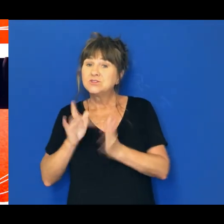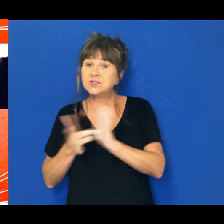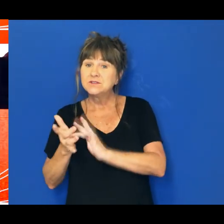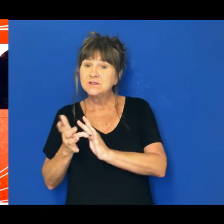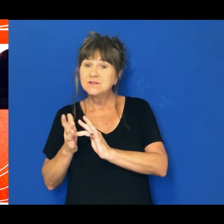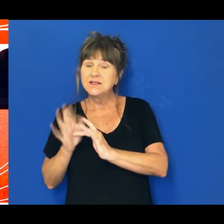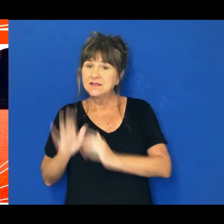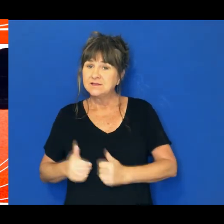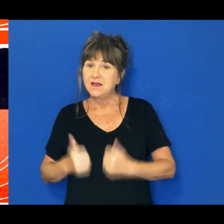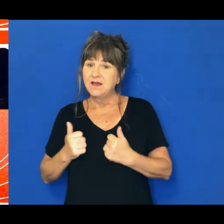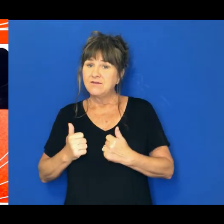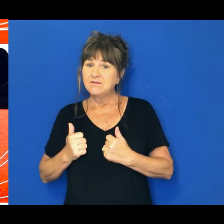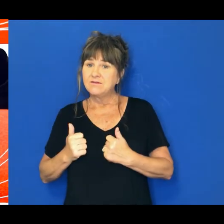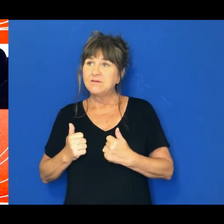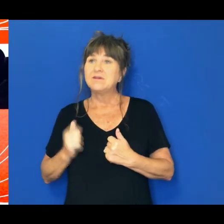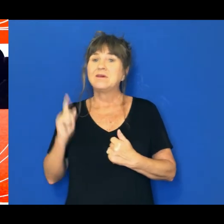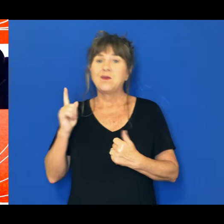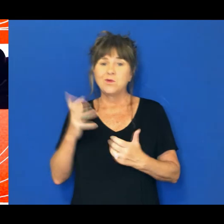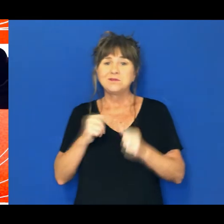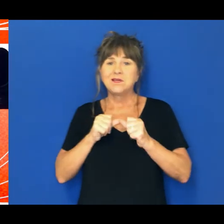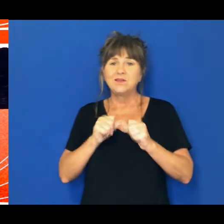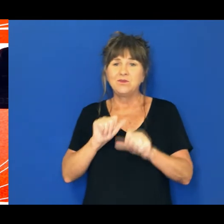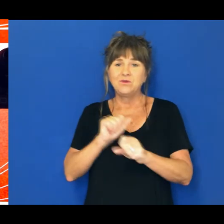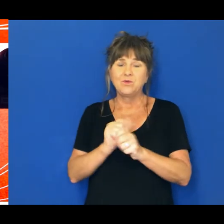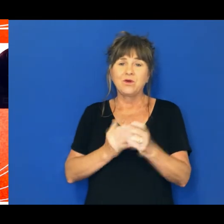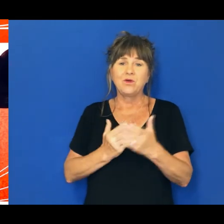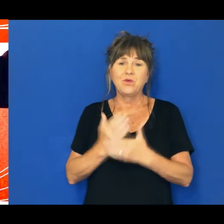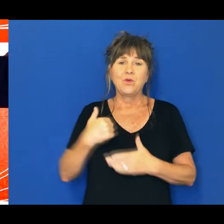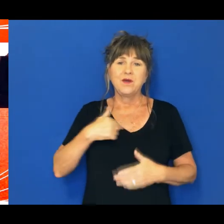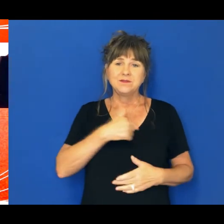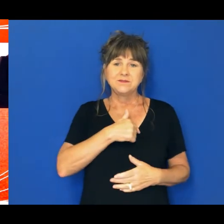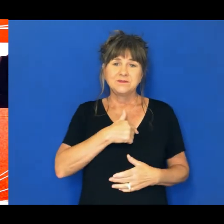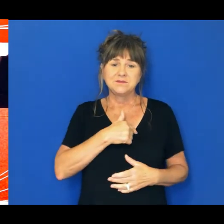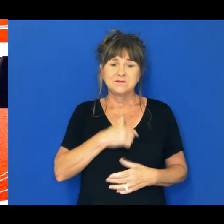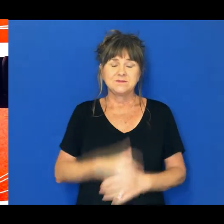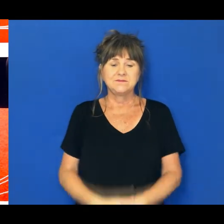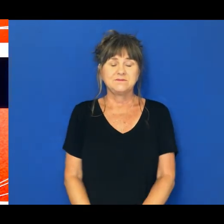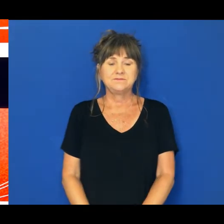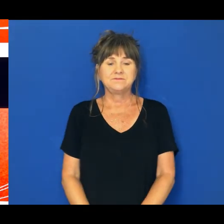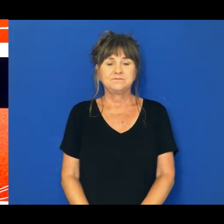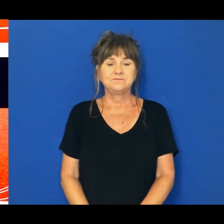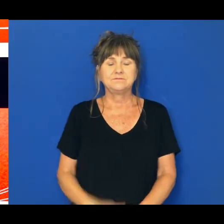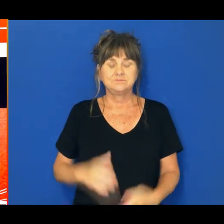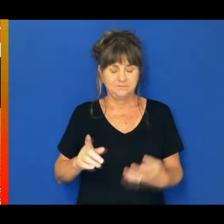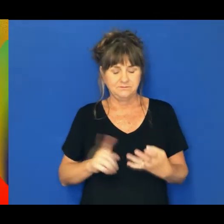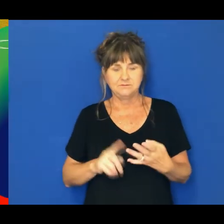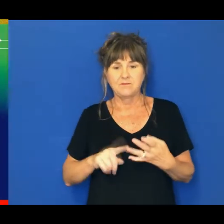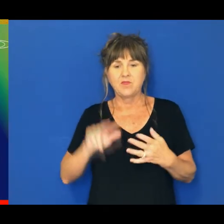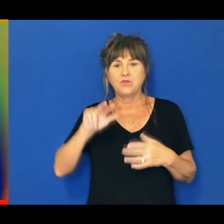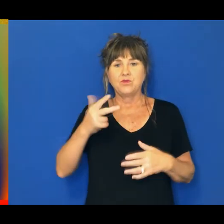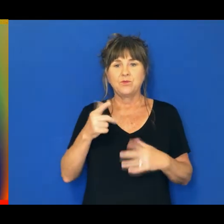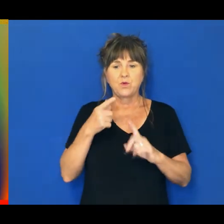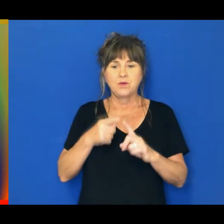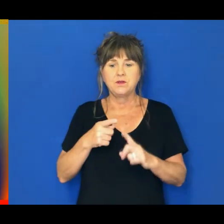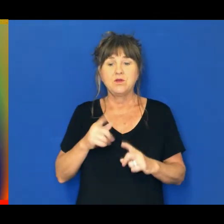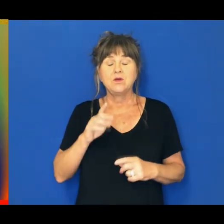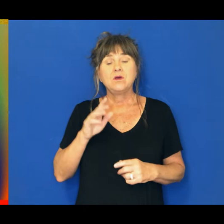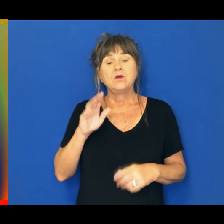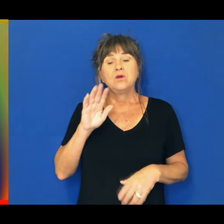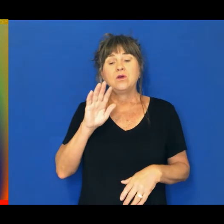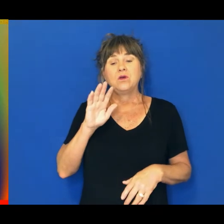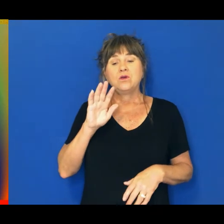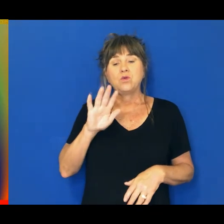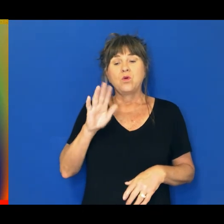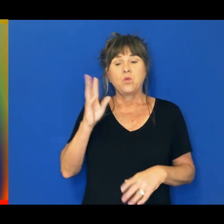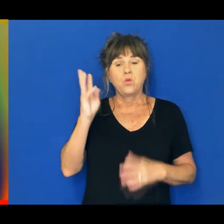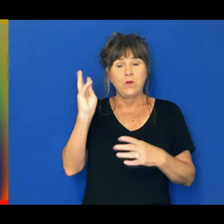and his resurrection power, he wants to continue through you and me. Here's my third point. Write this down if you're taking notes. Your witness is